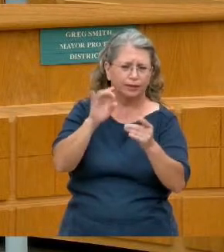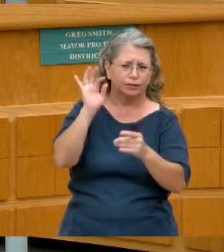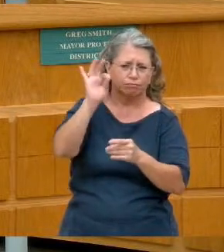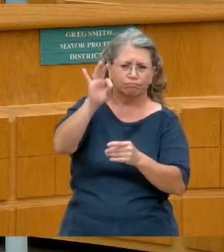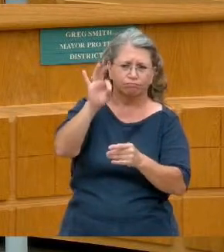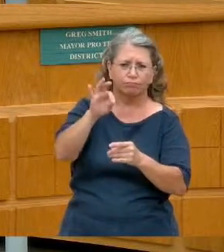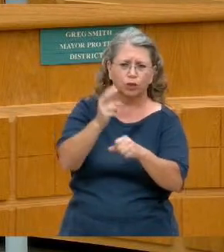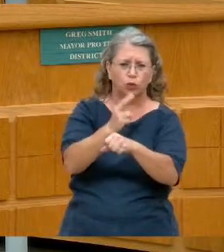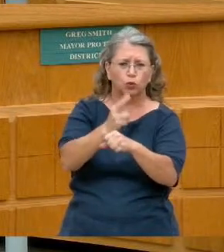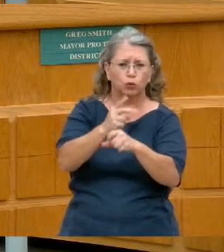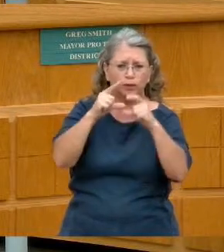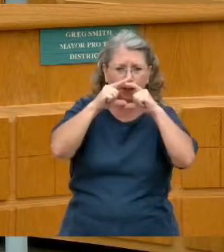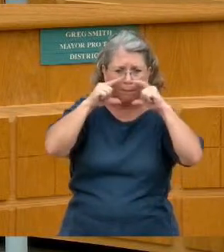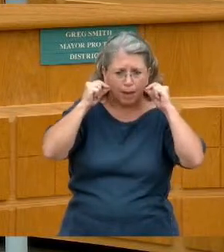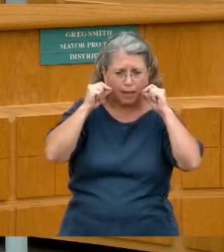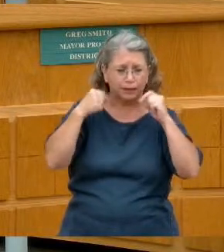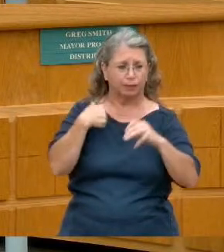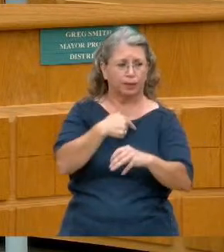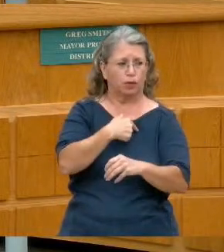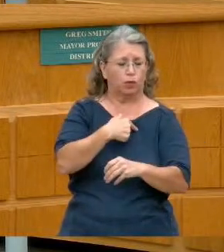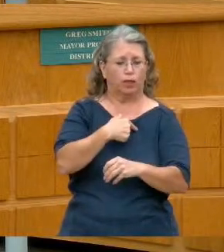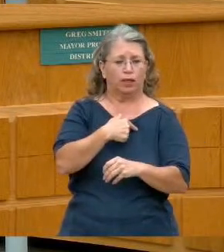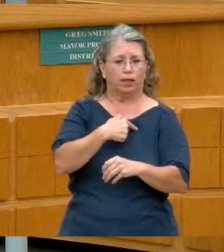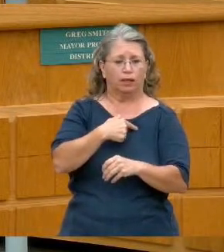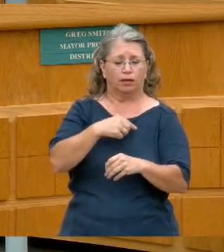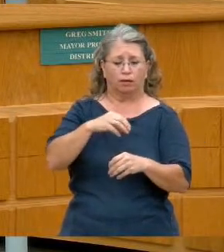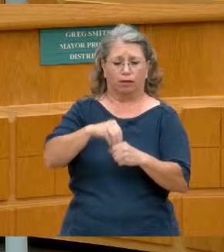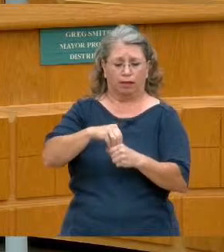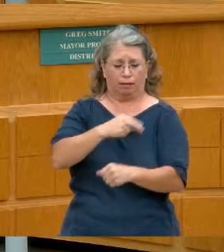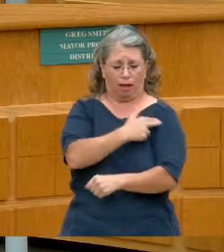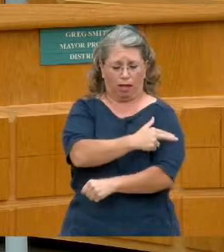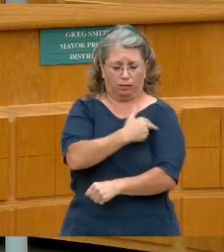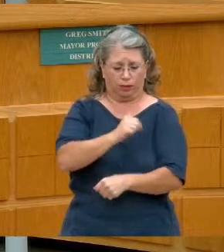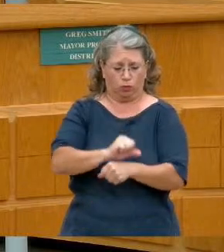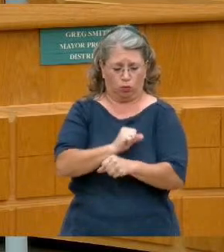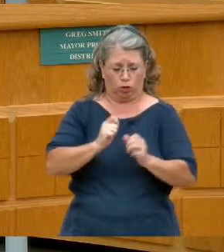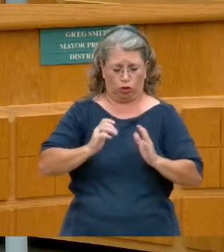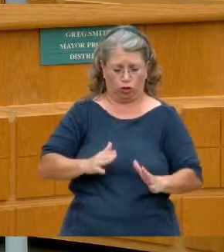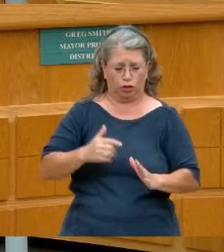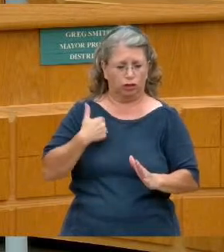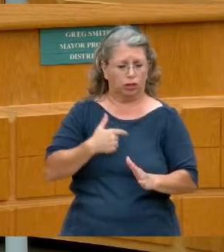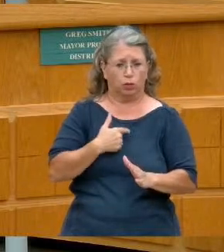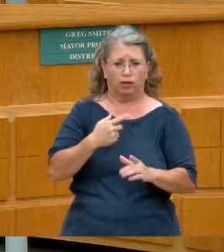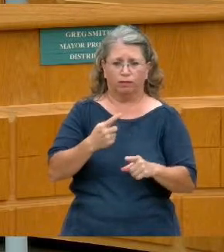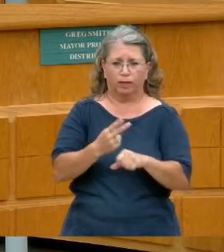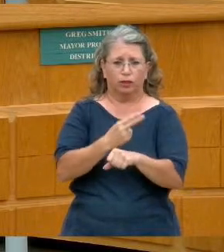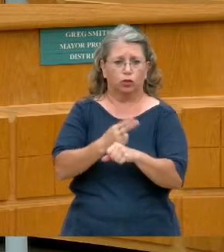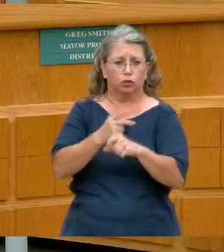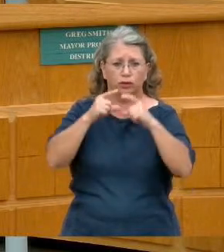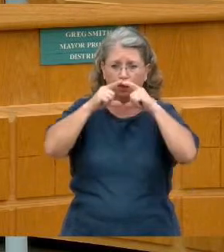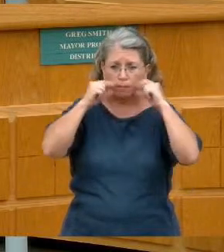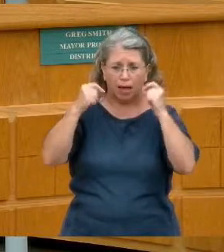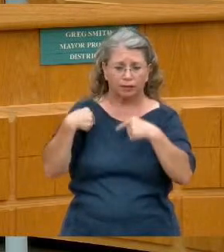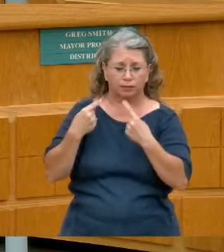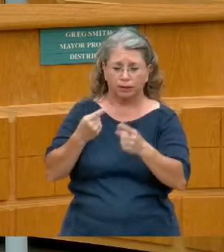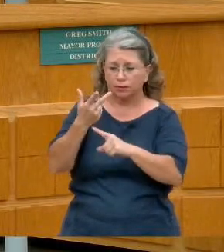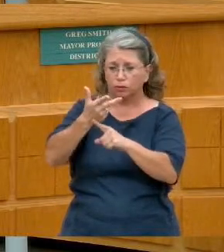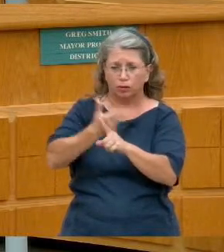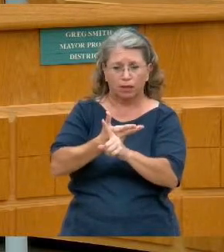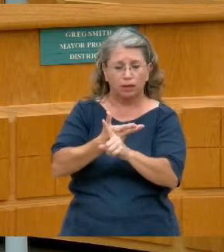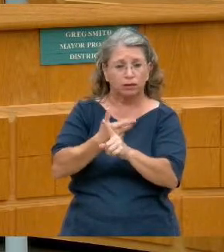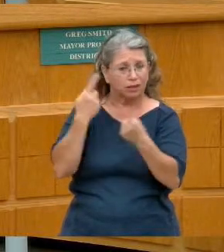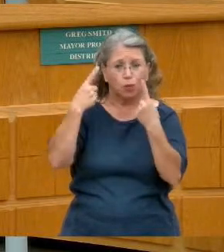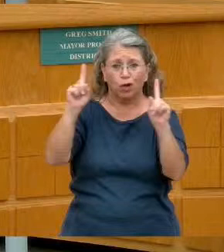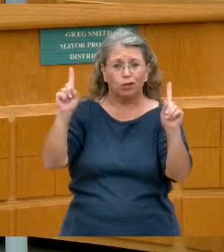But we healthcare workers at the hospitals, we may wear masks around these COVID-19 patients for the last 3 months, and it worked for us. So